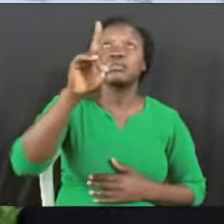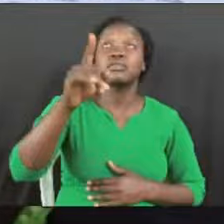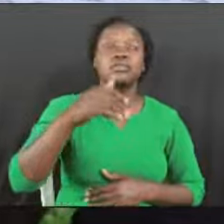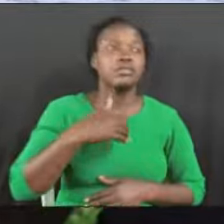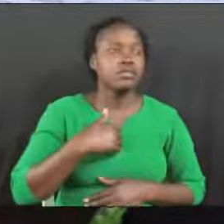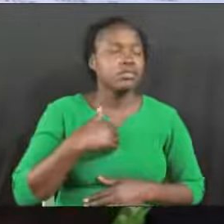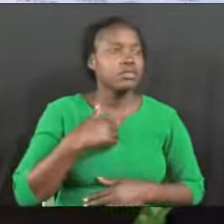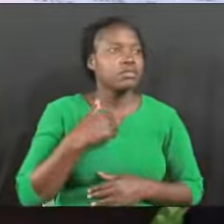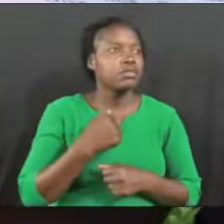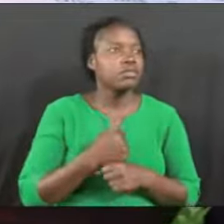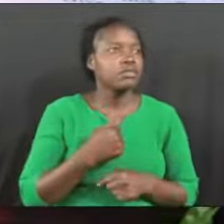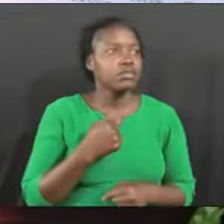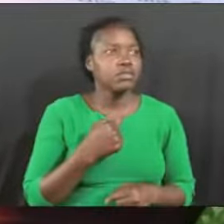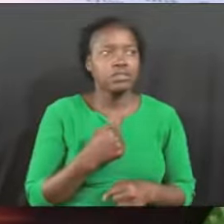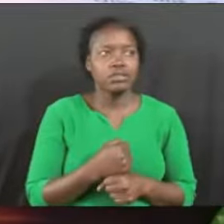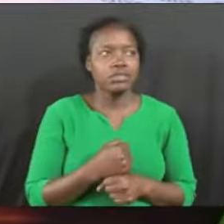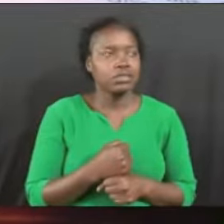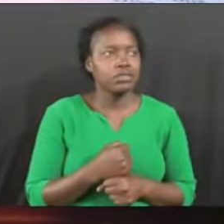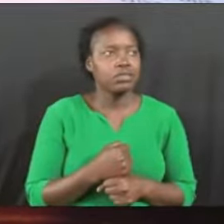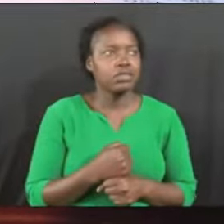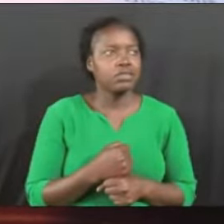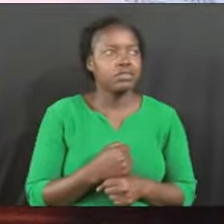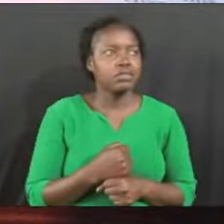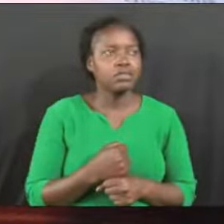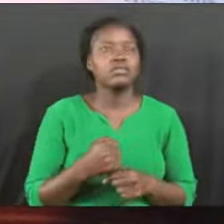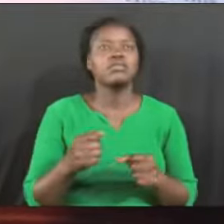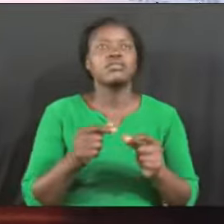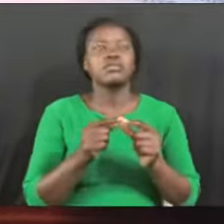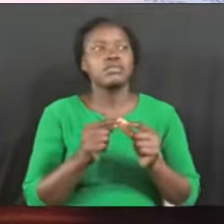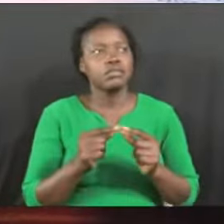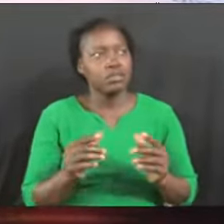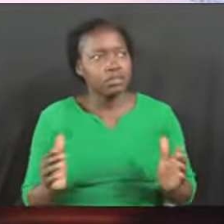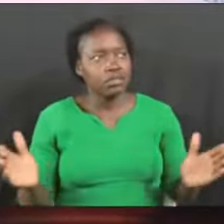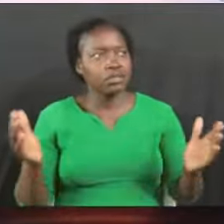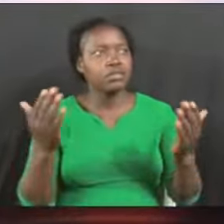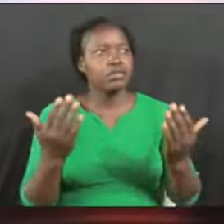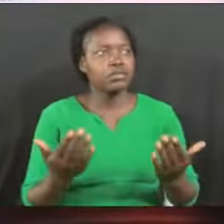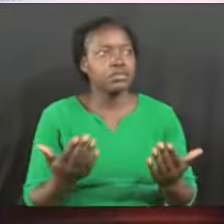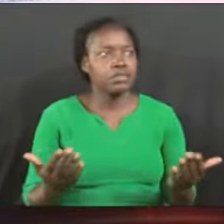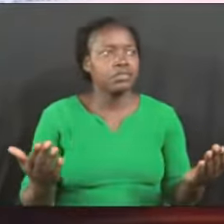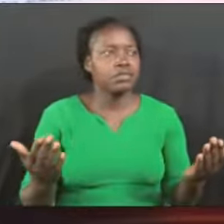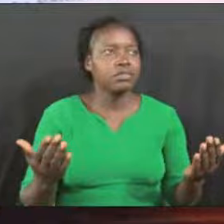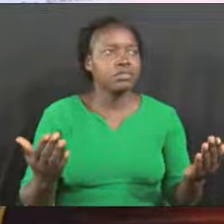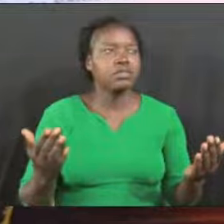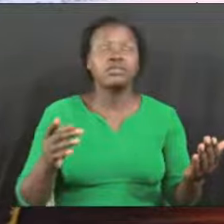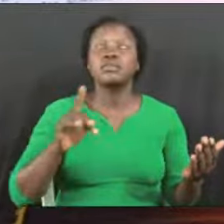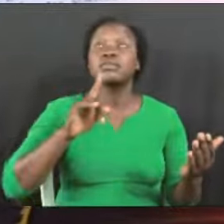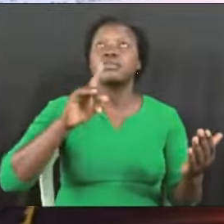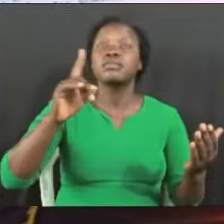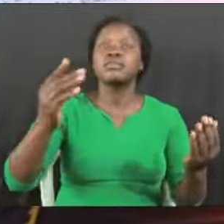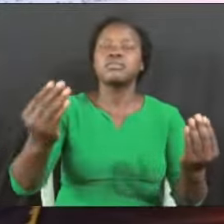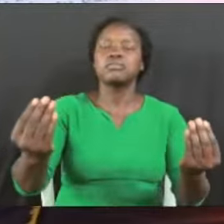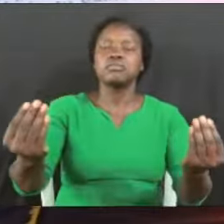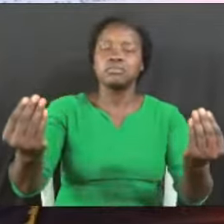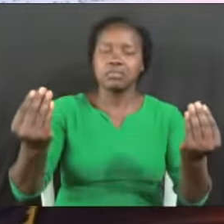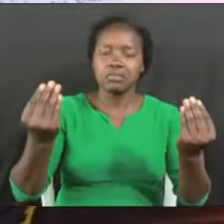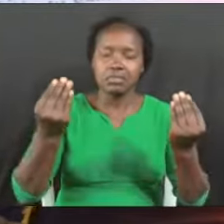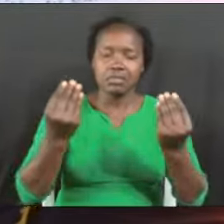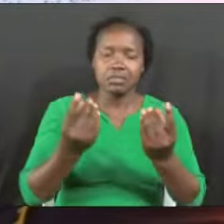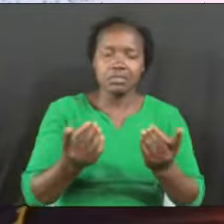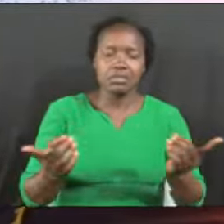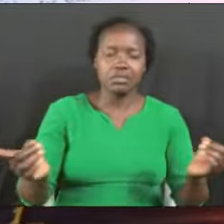Verse number 3, great things He has taught us. Great things He